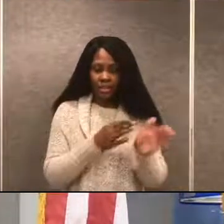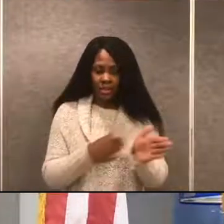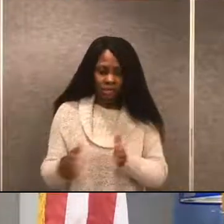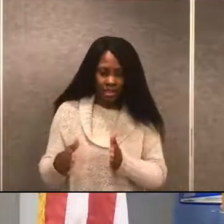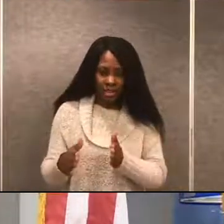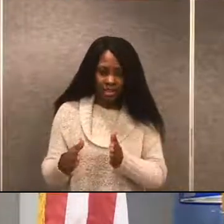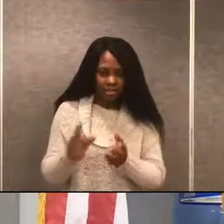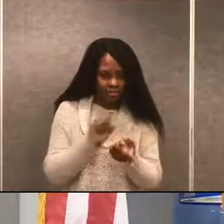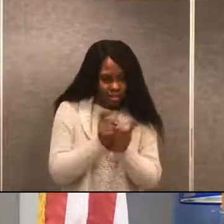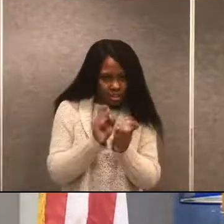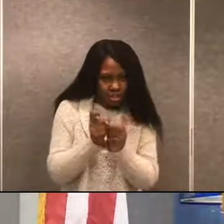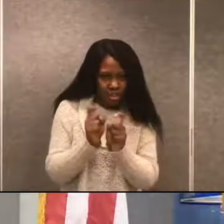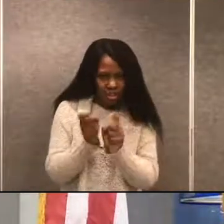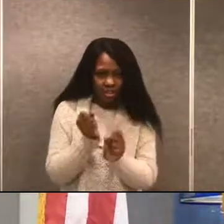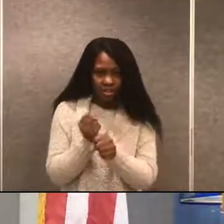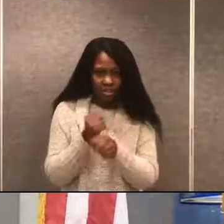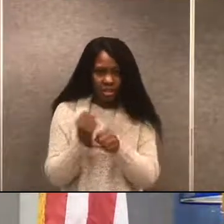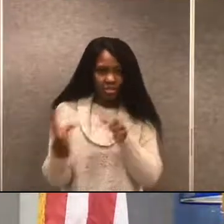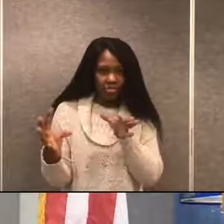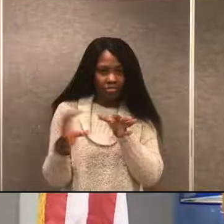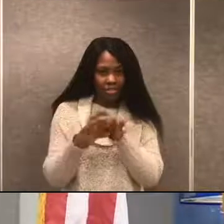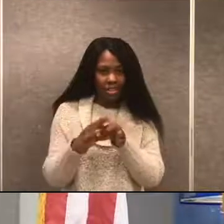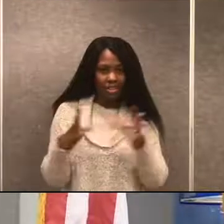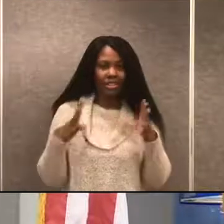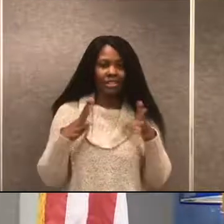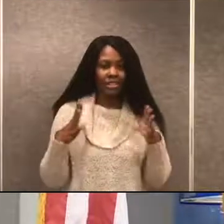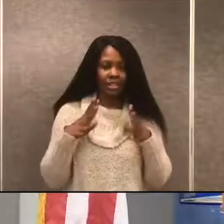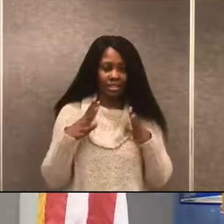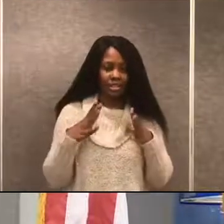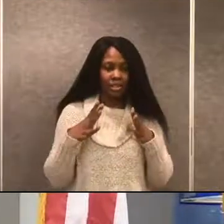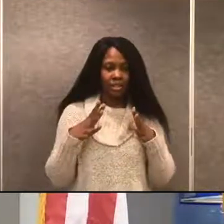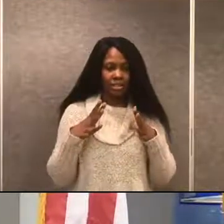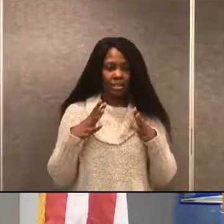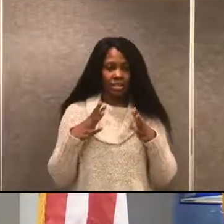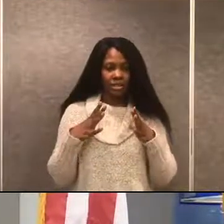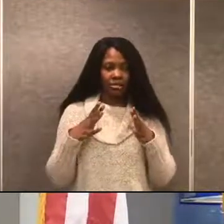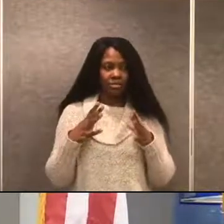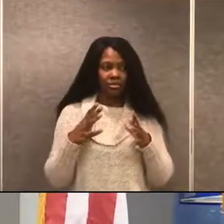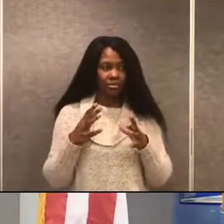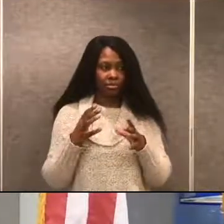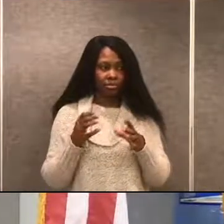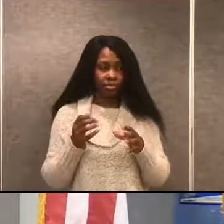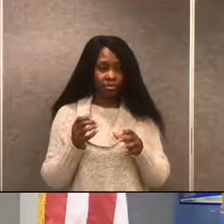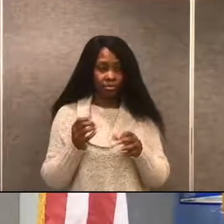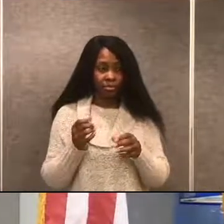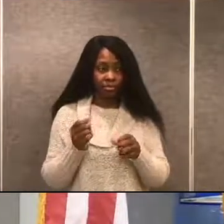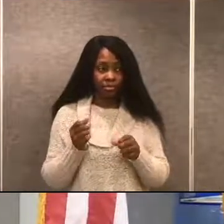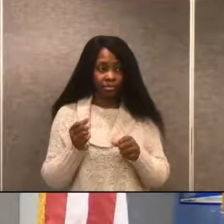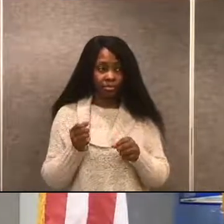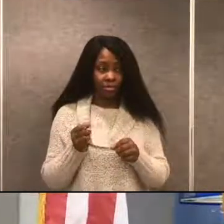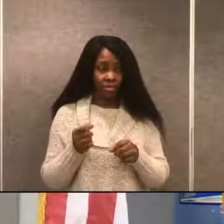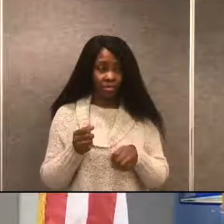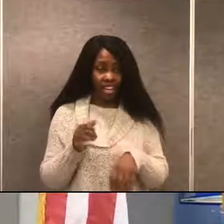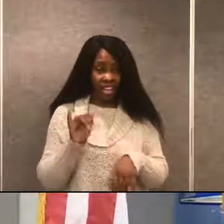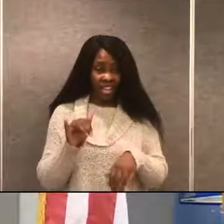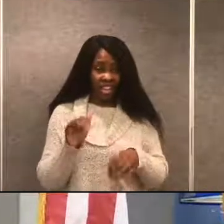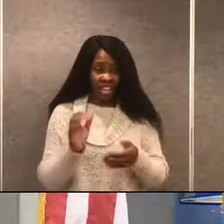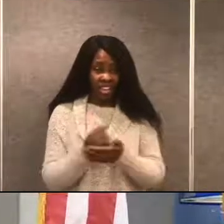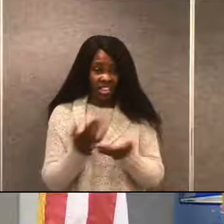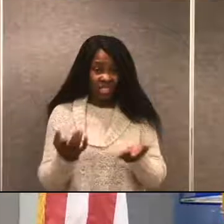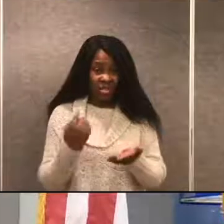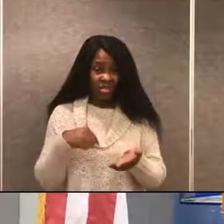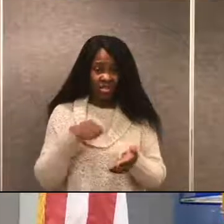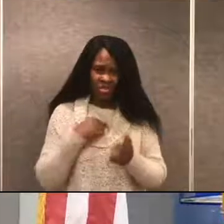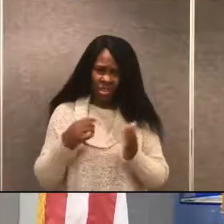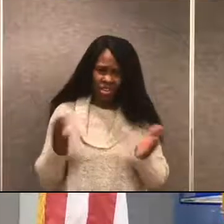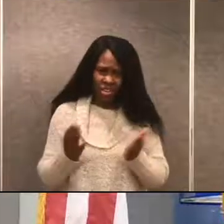that he's making related to the holidays and making sure that he engages with family via Zoom, and that's something that we're encouraging people